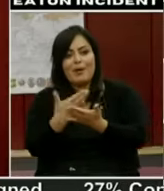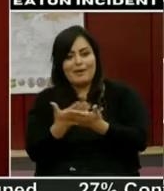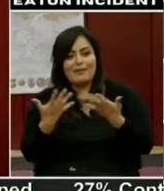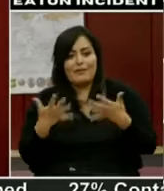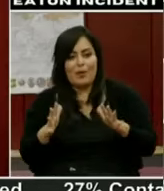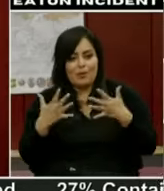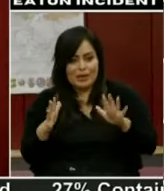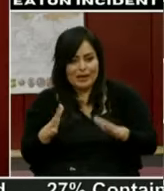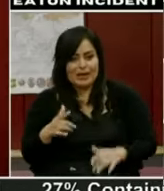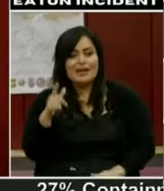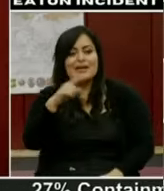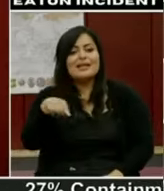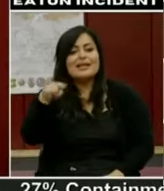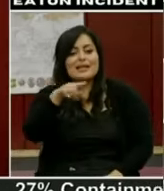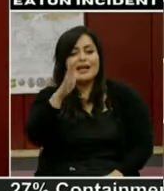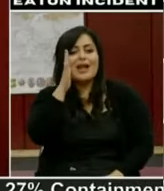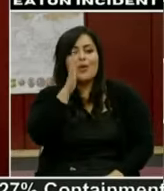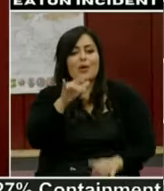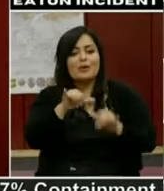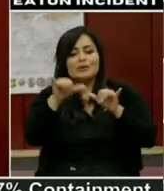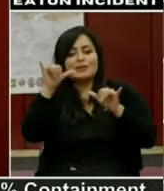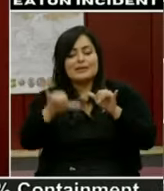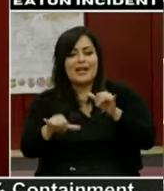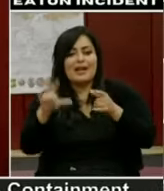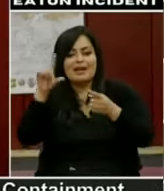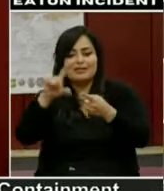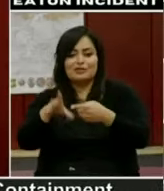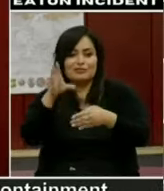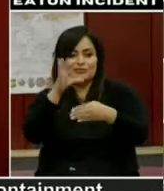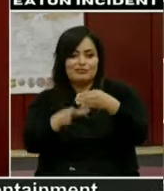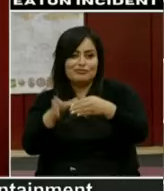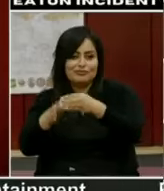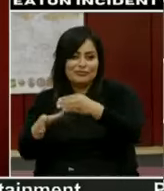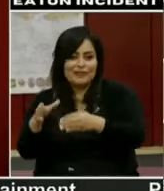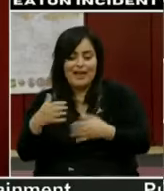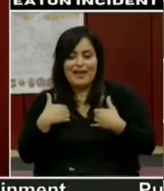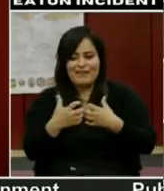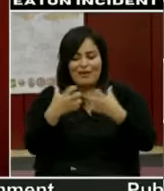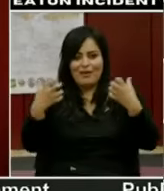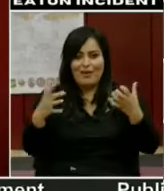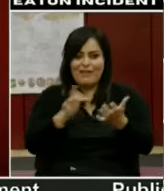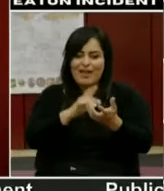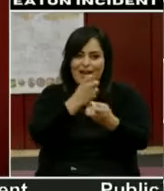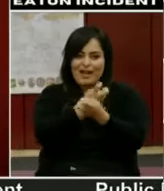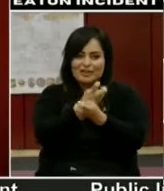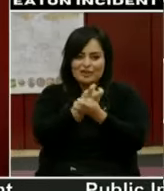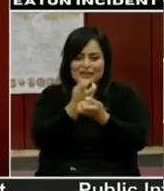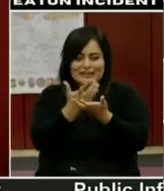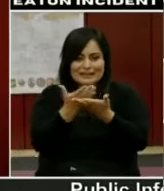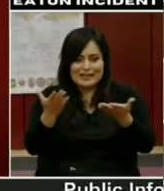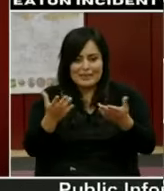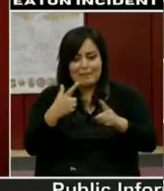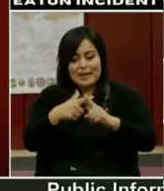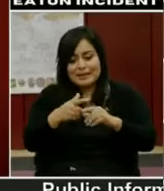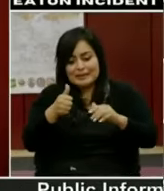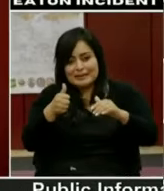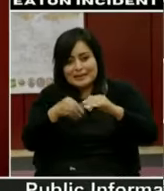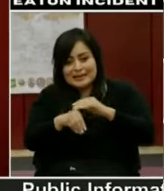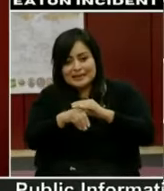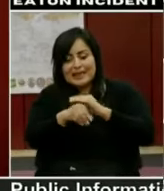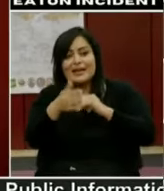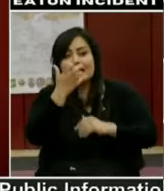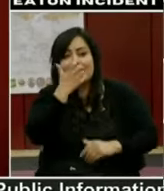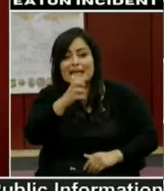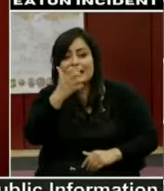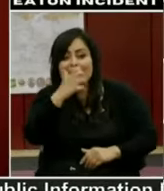team, and they are going to be here for the duration. There's a lot of hazardous material. There's still a lot of heat in these homes that we still